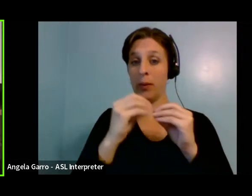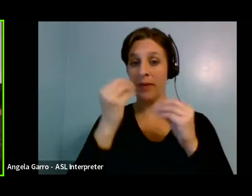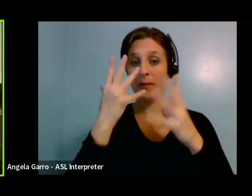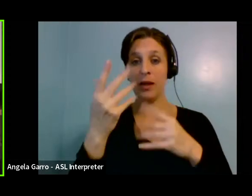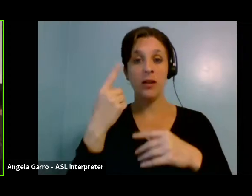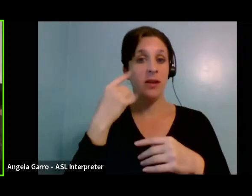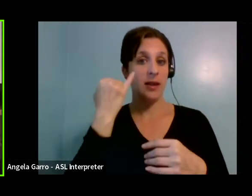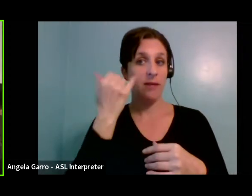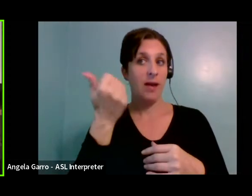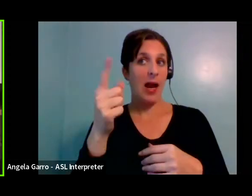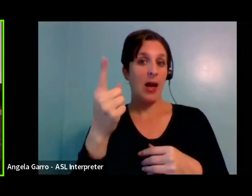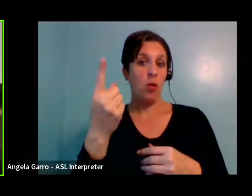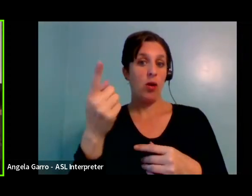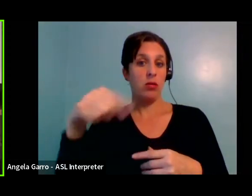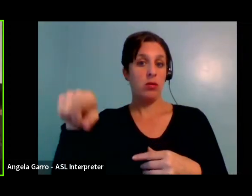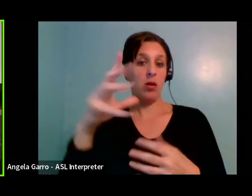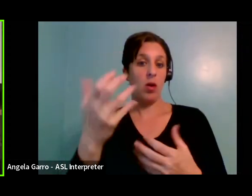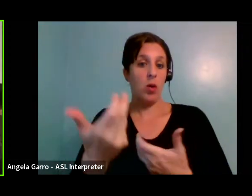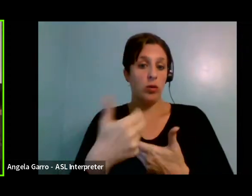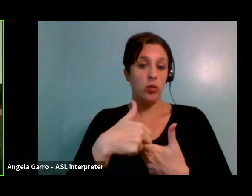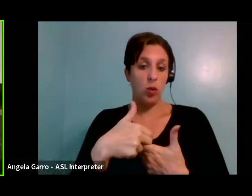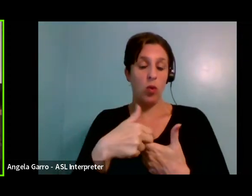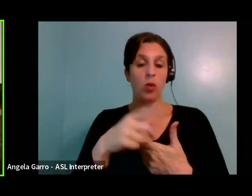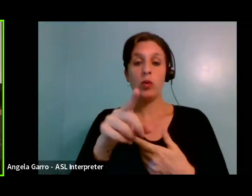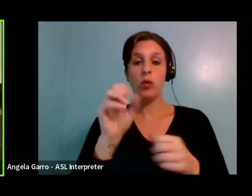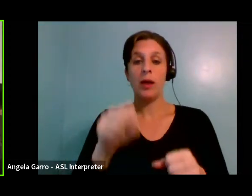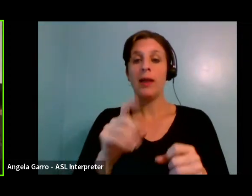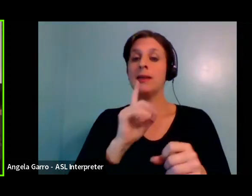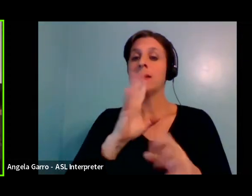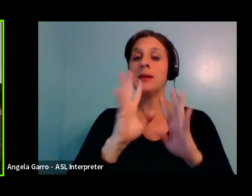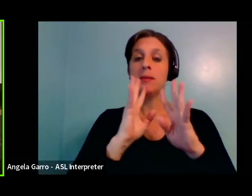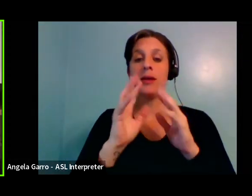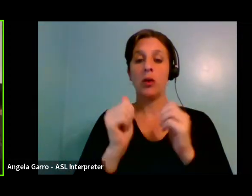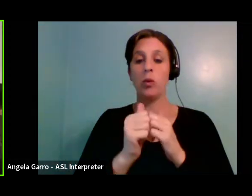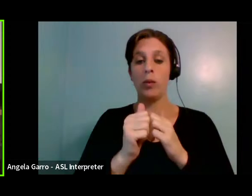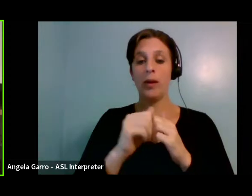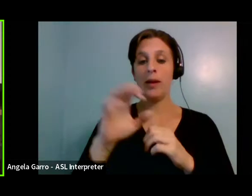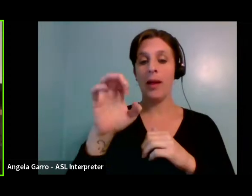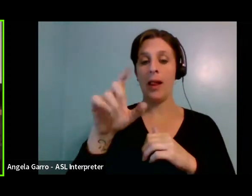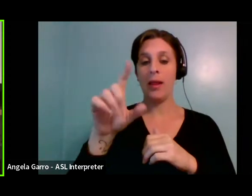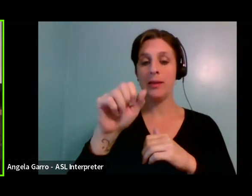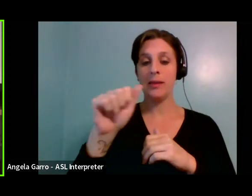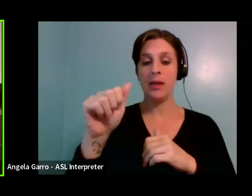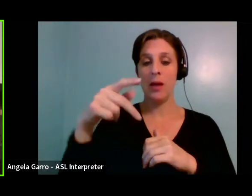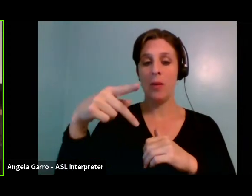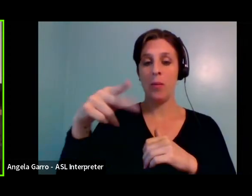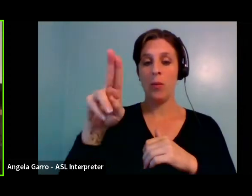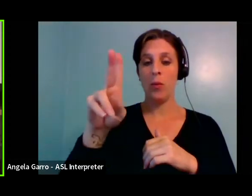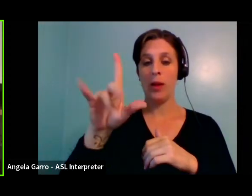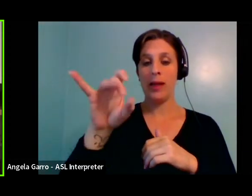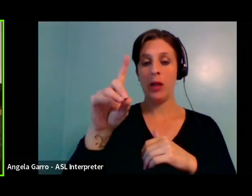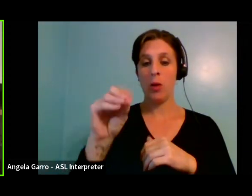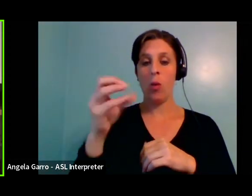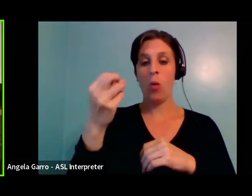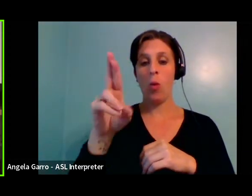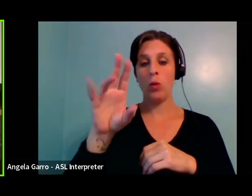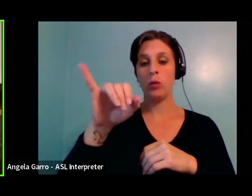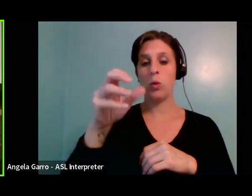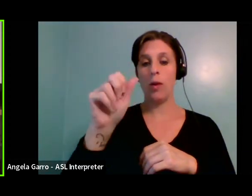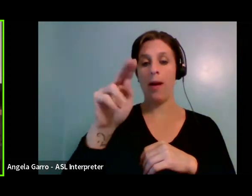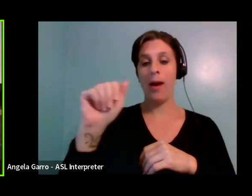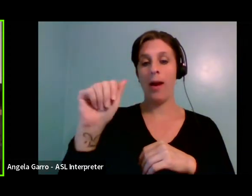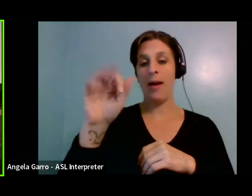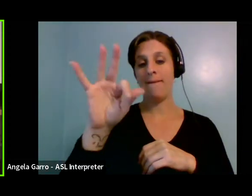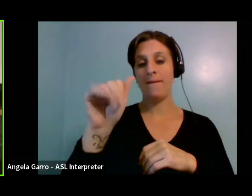anybody that wants to join, you can speak to Elsa Pulido or Joanna Fate. But it's a